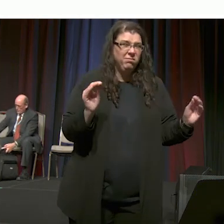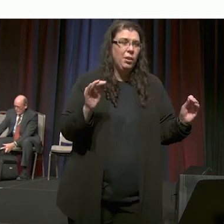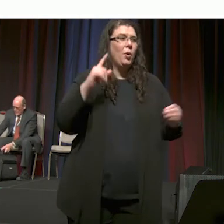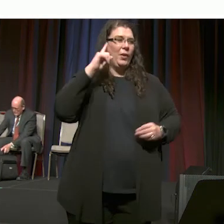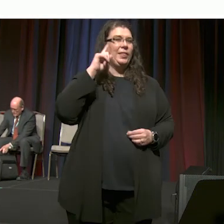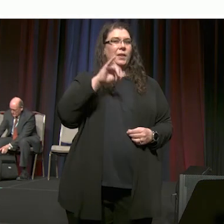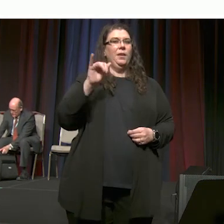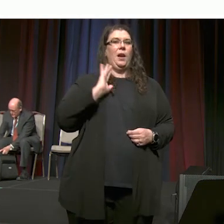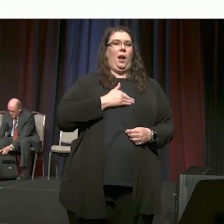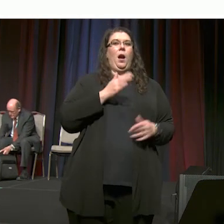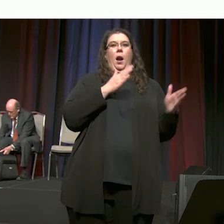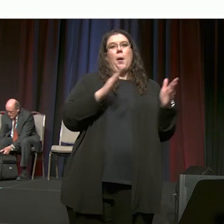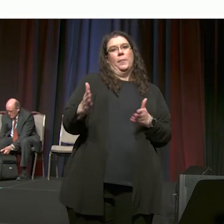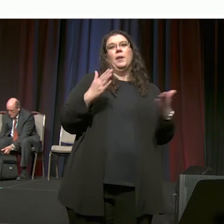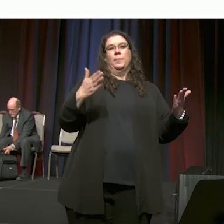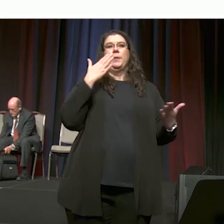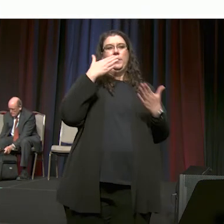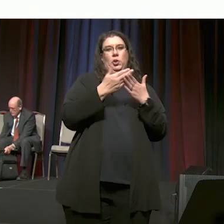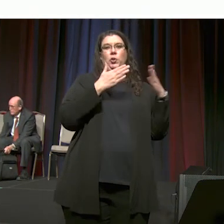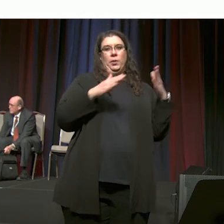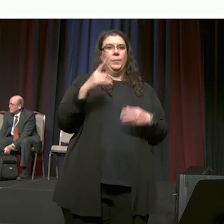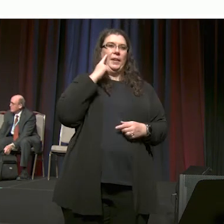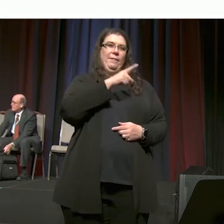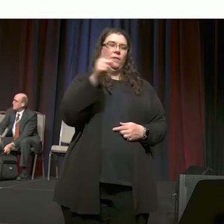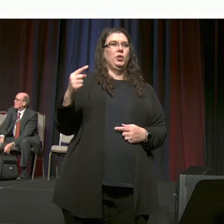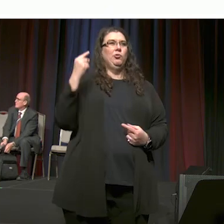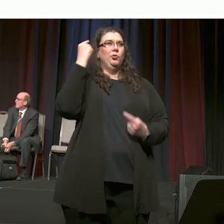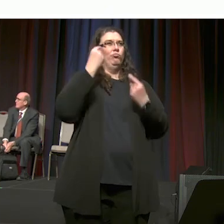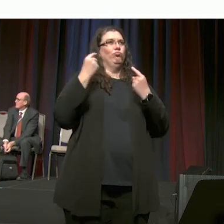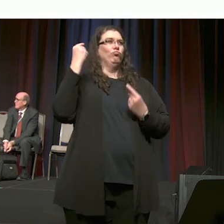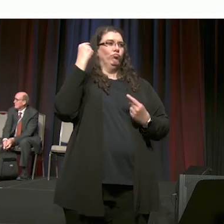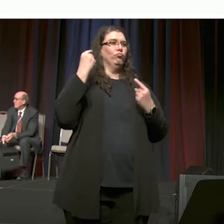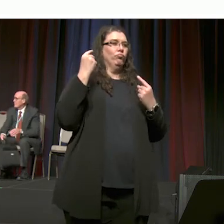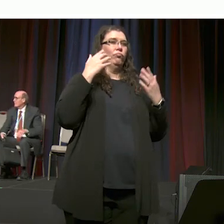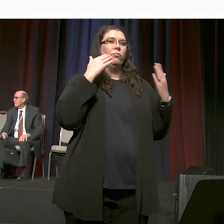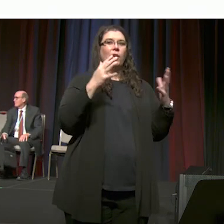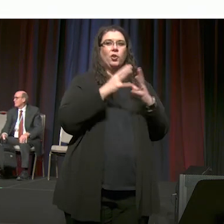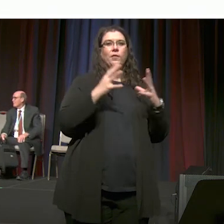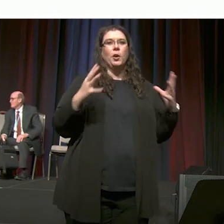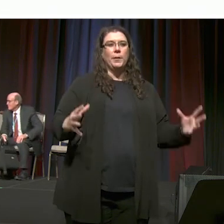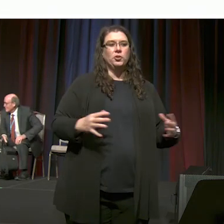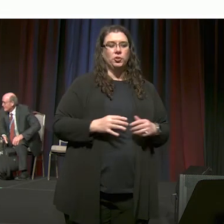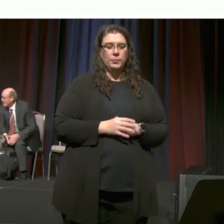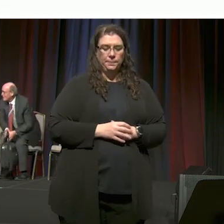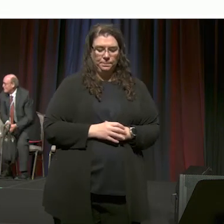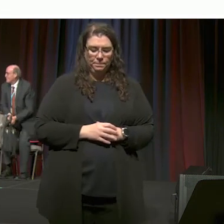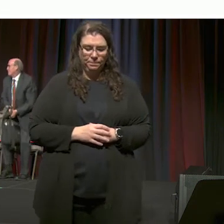Indianapolis plan may be a good plan B for you to consider. Thank you very much.